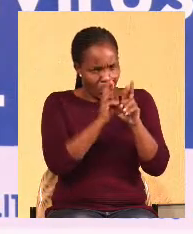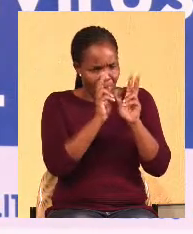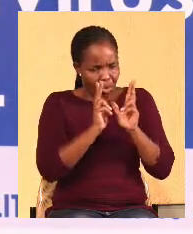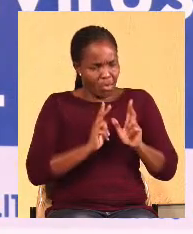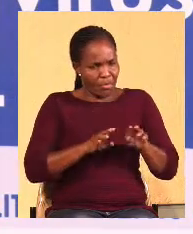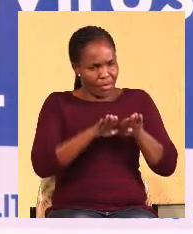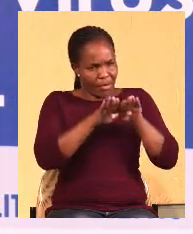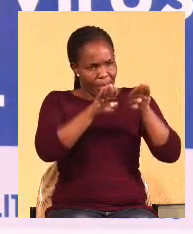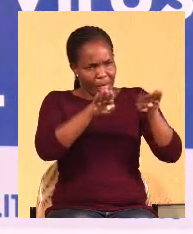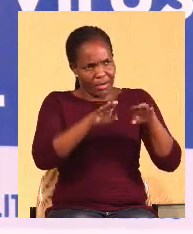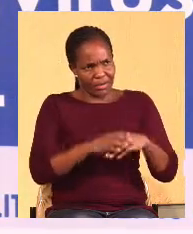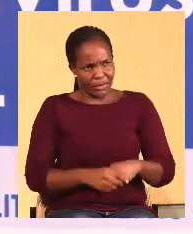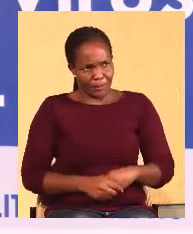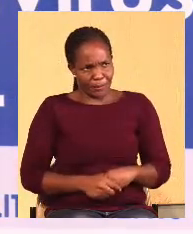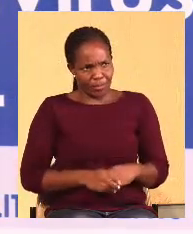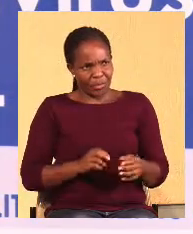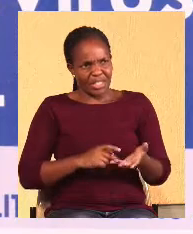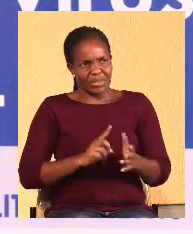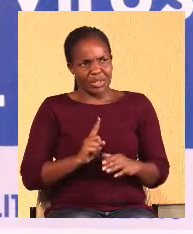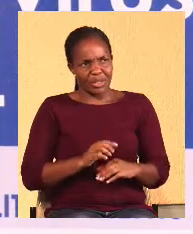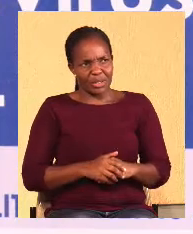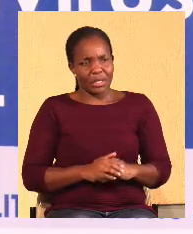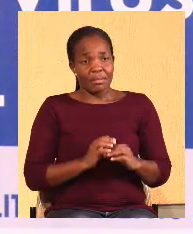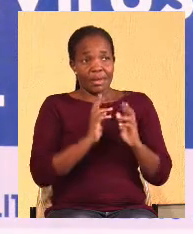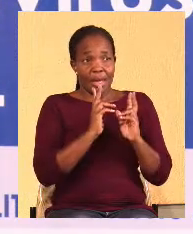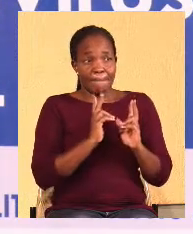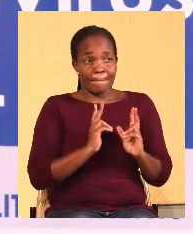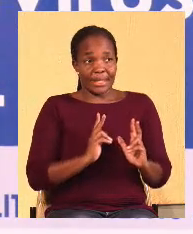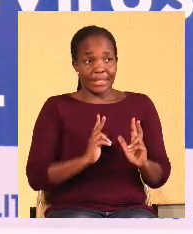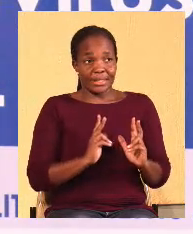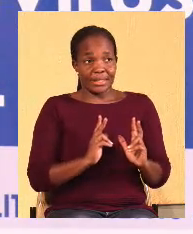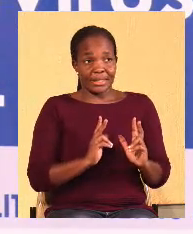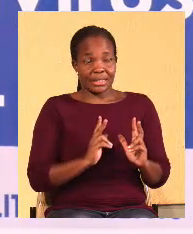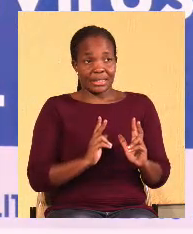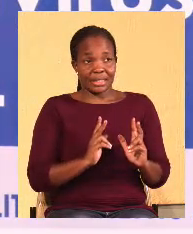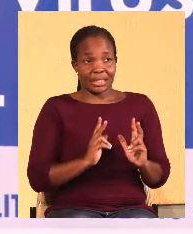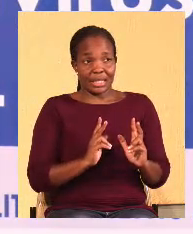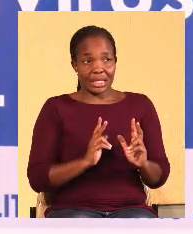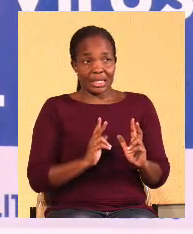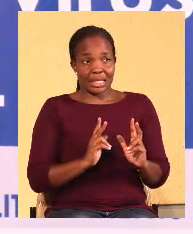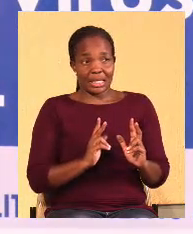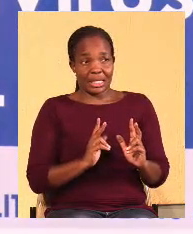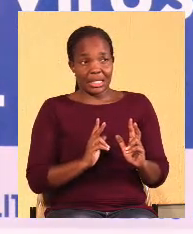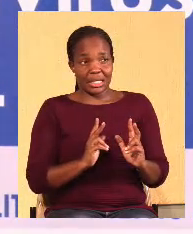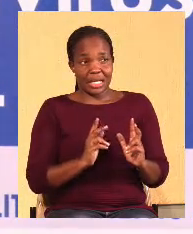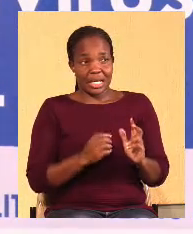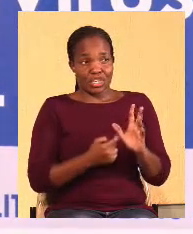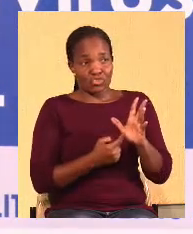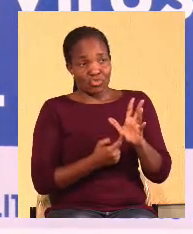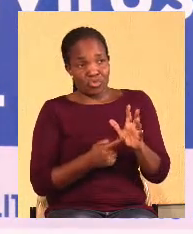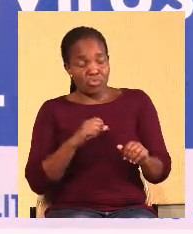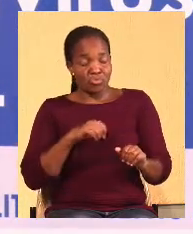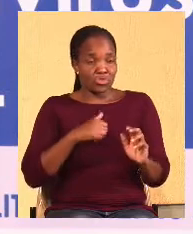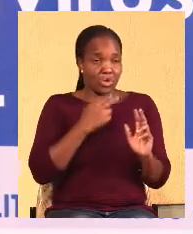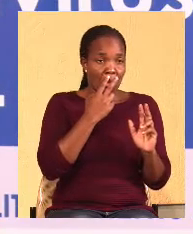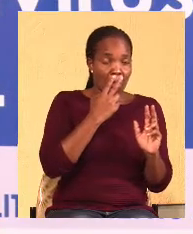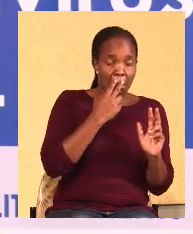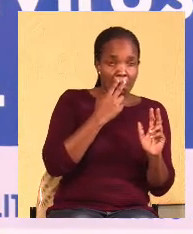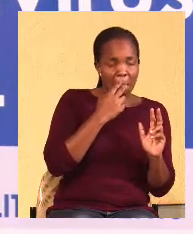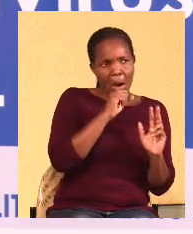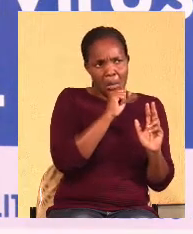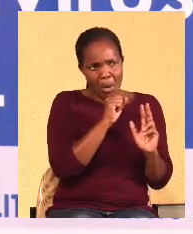someone, for instance, is an irregular migrant and may have the symptoms, and they go forth to the Ministry of Health, are they now